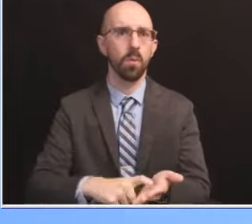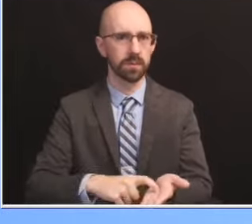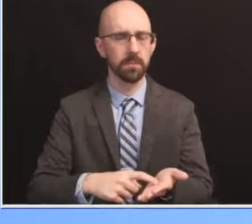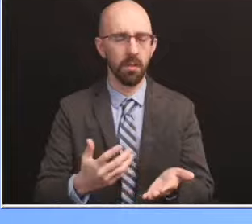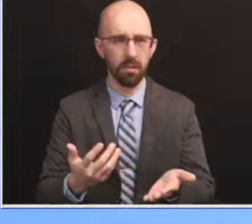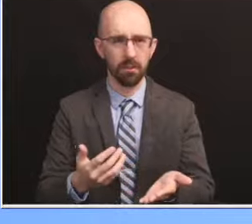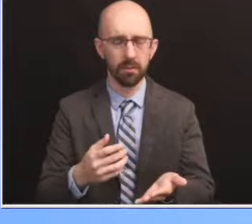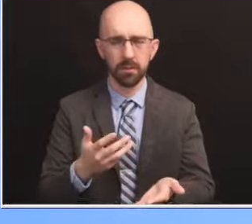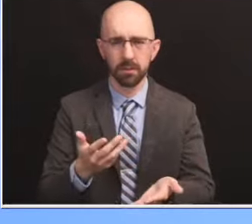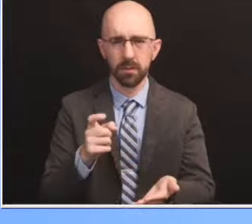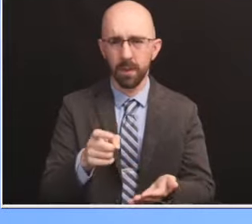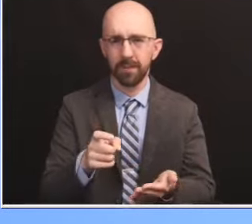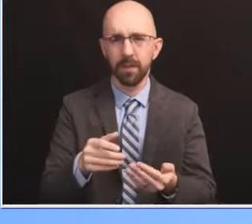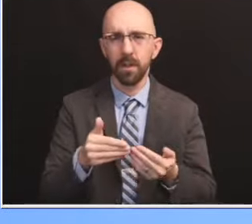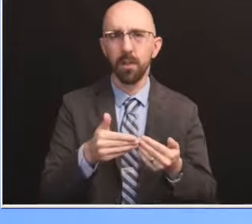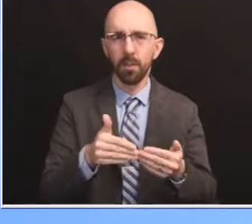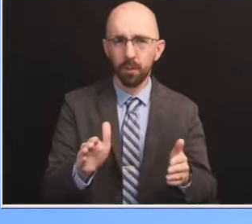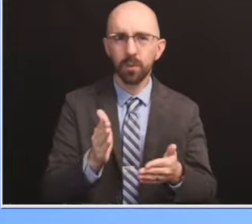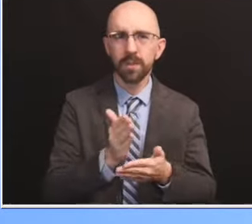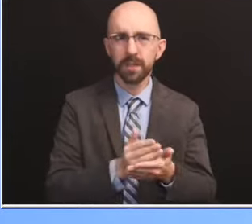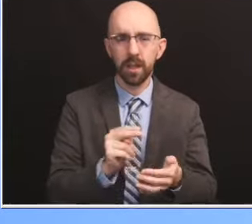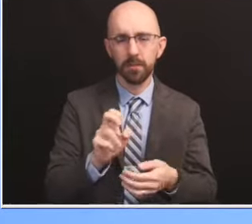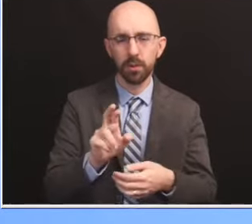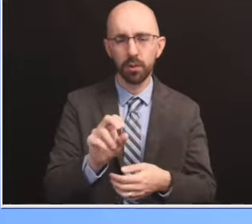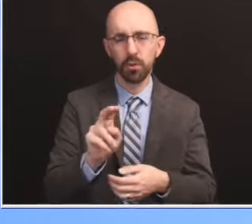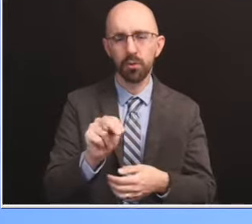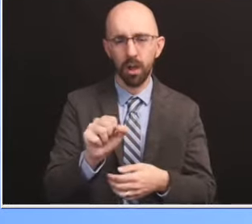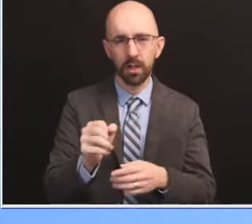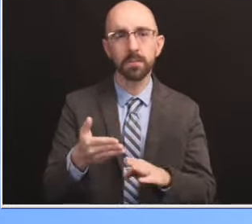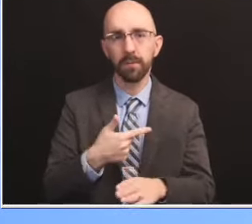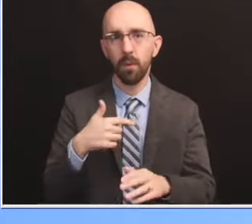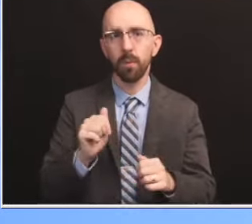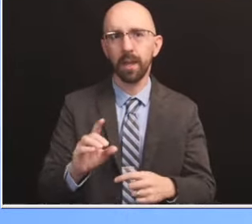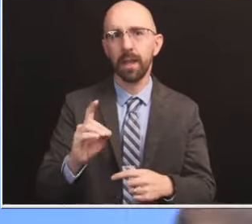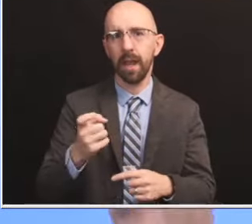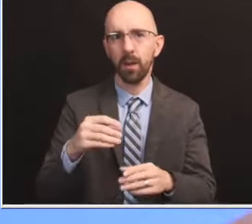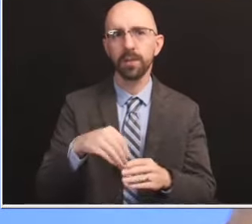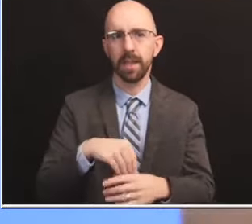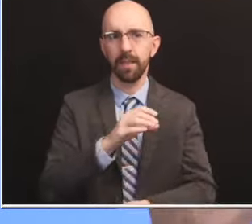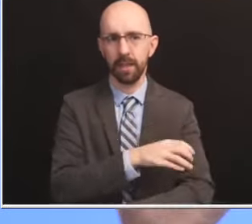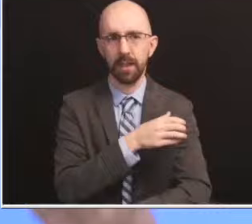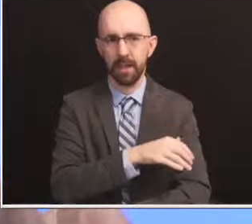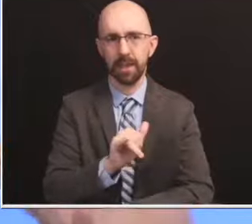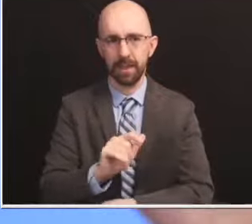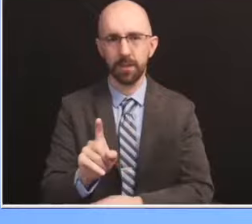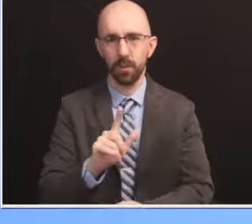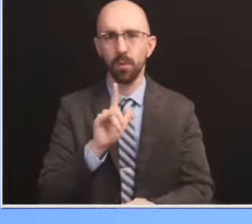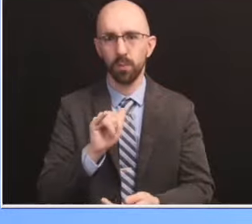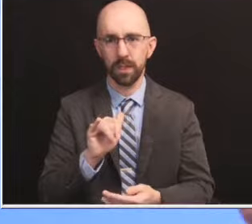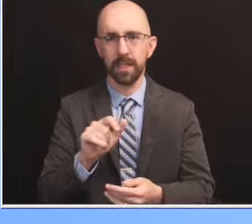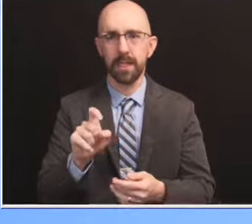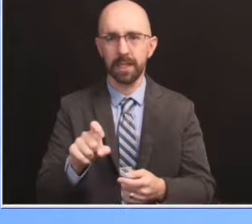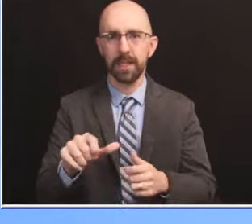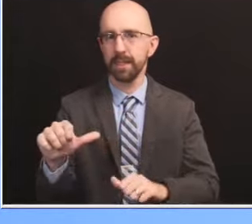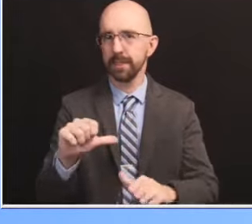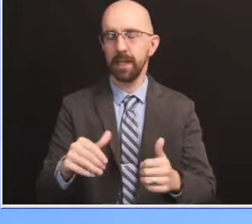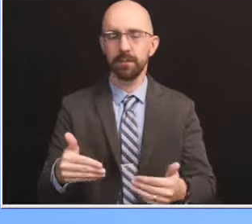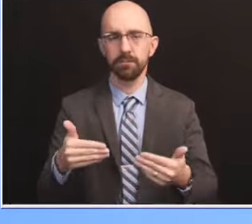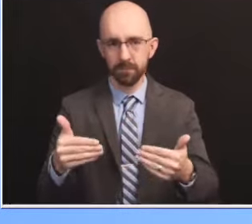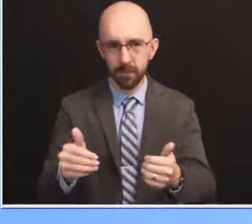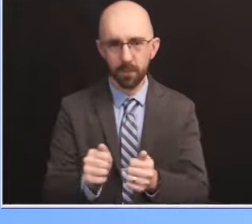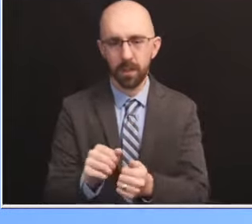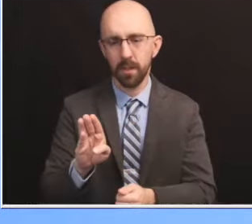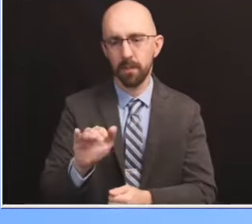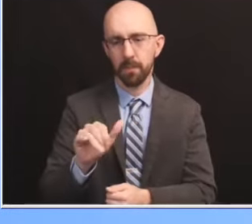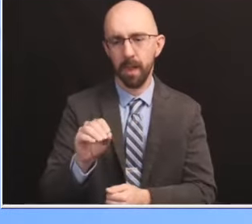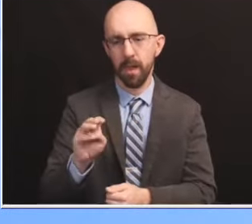to lose a certain amount of neurons before we can make a diagnosis in the clinic, and that's where we really need to move the science forward with biomarkers and other things to be able to